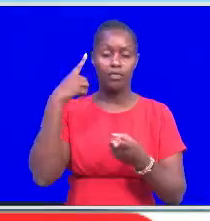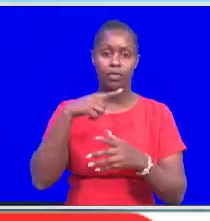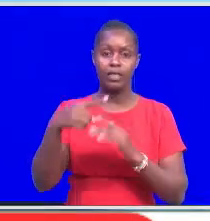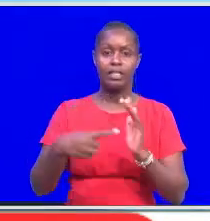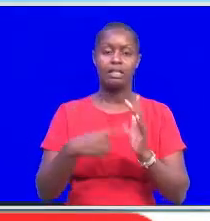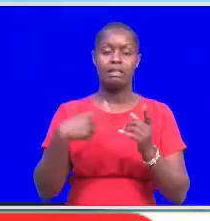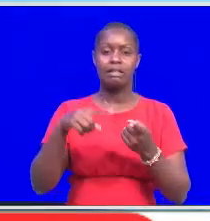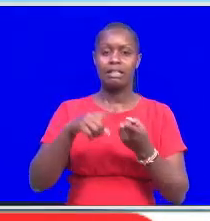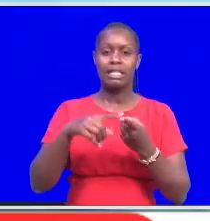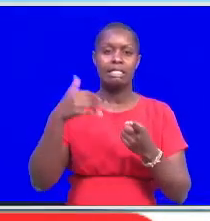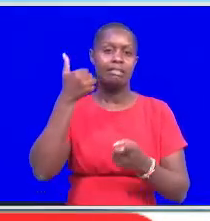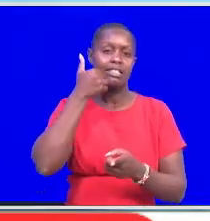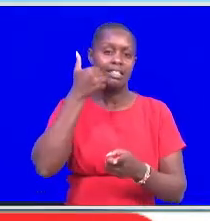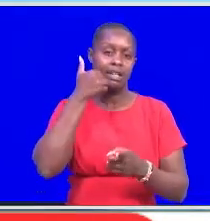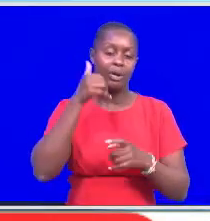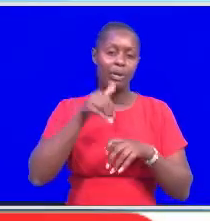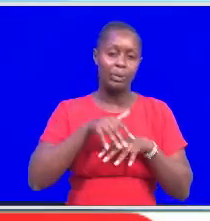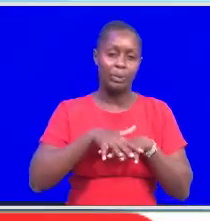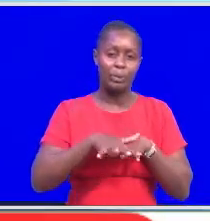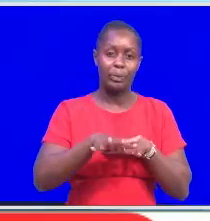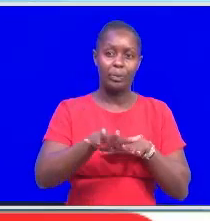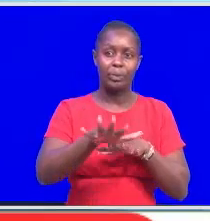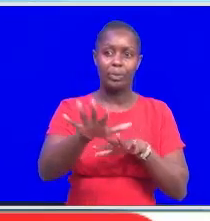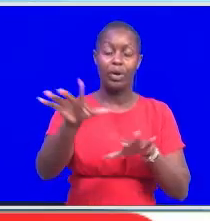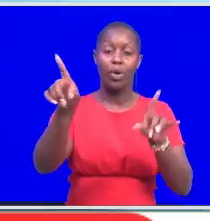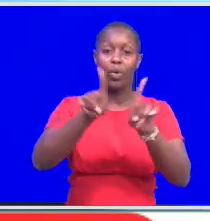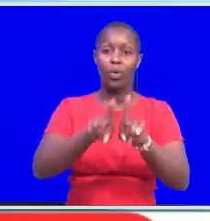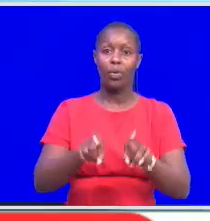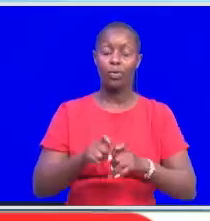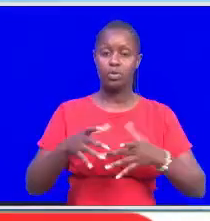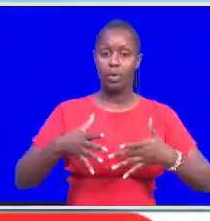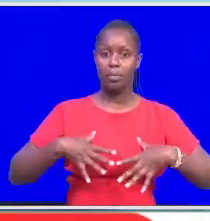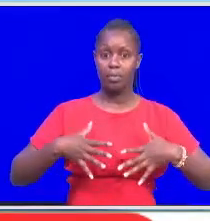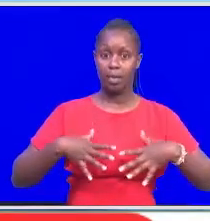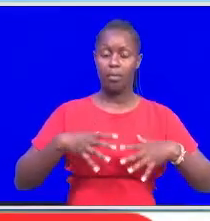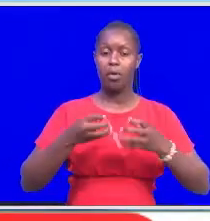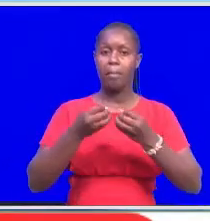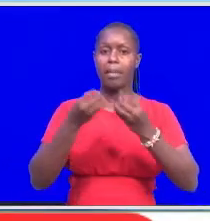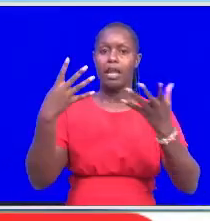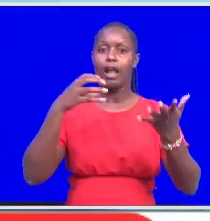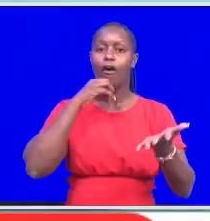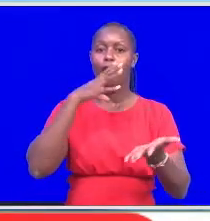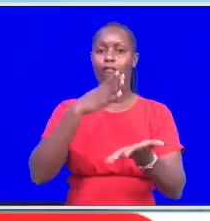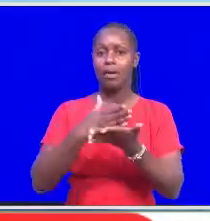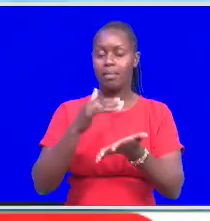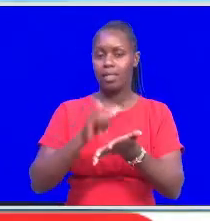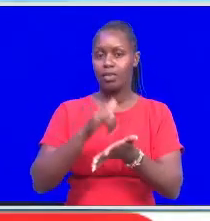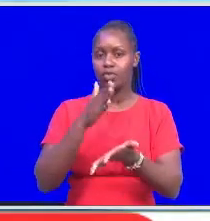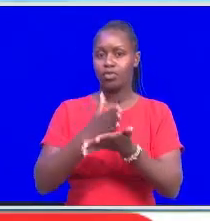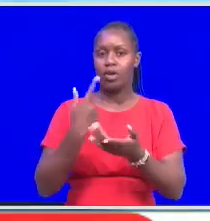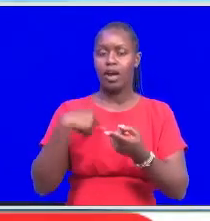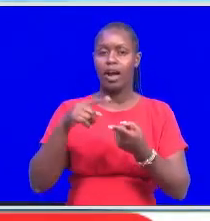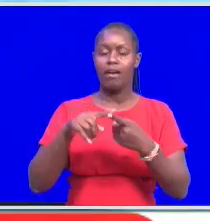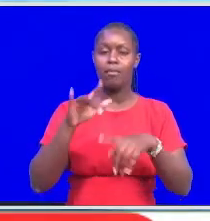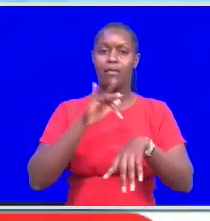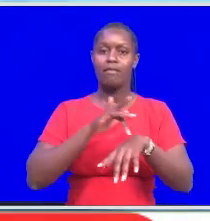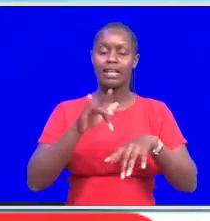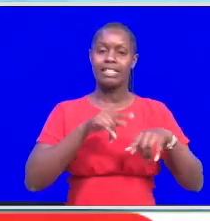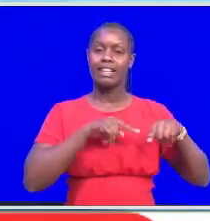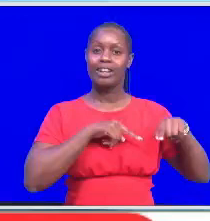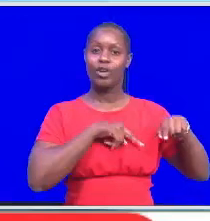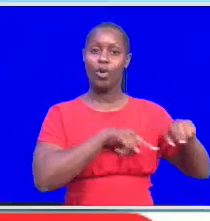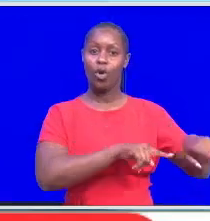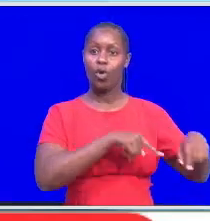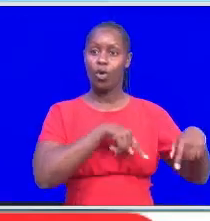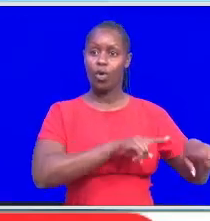diseases spreading. Already, that 5 people in camps have been confirmed to have contracted cholera in Tana River County. Sheila